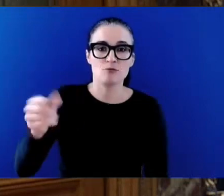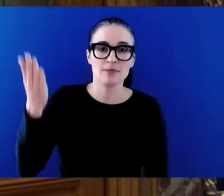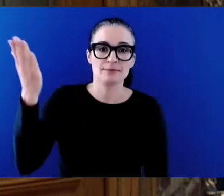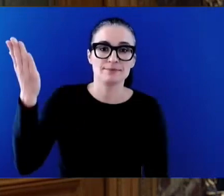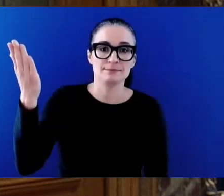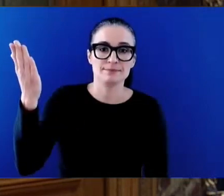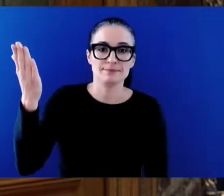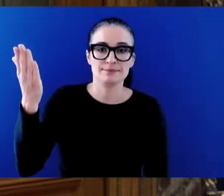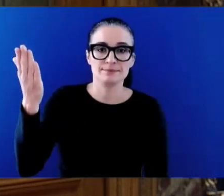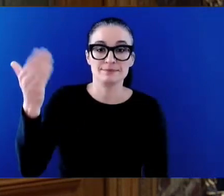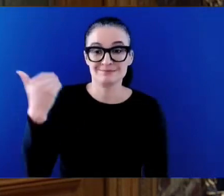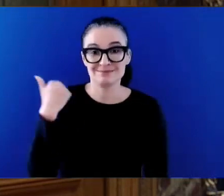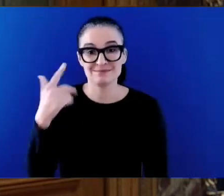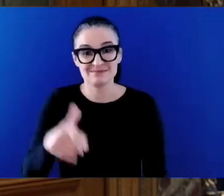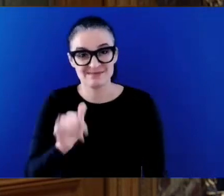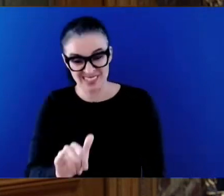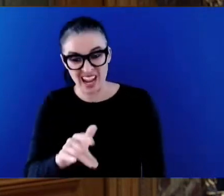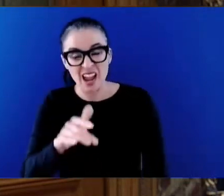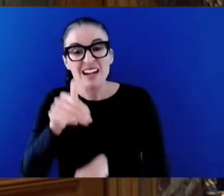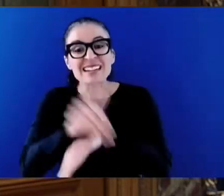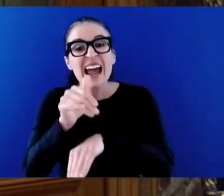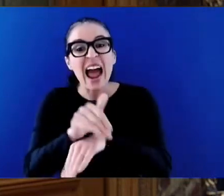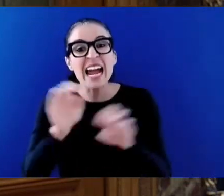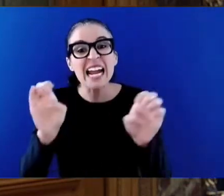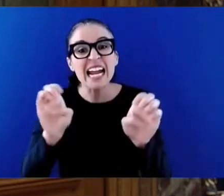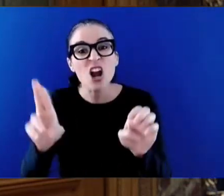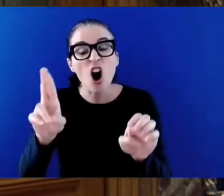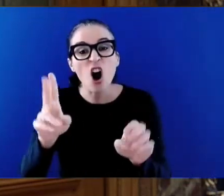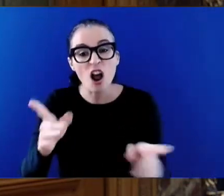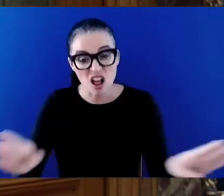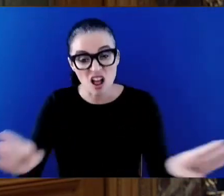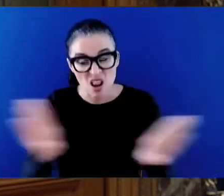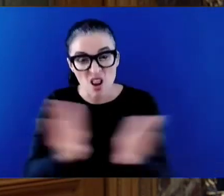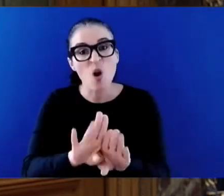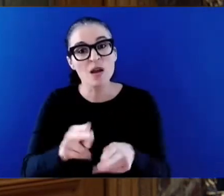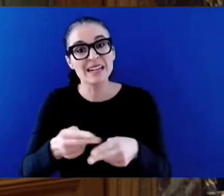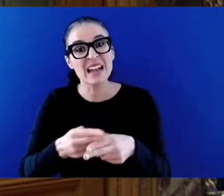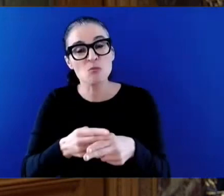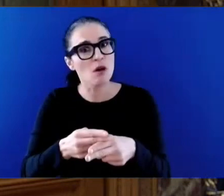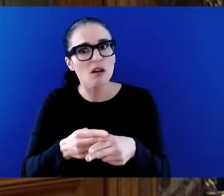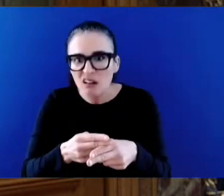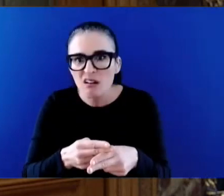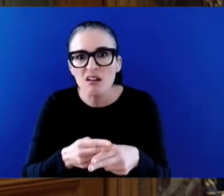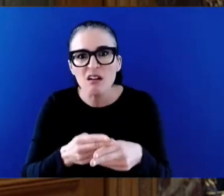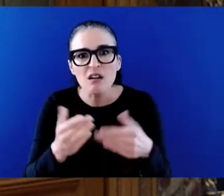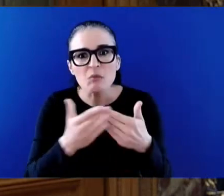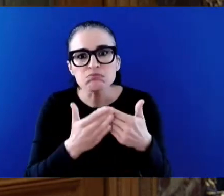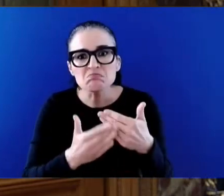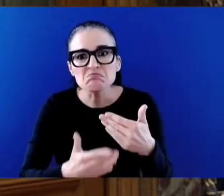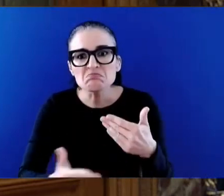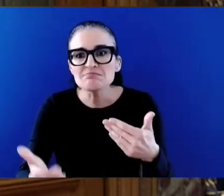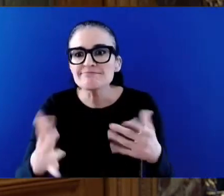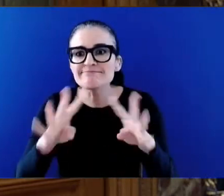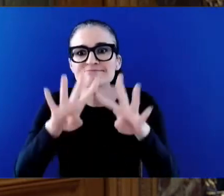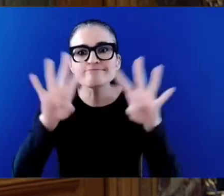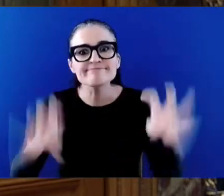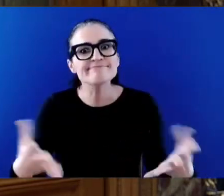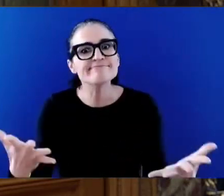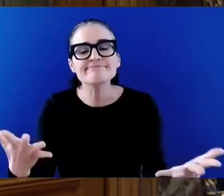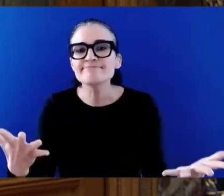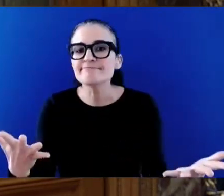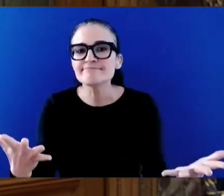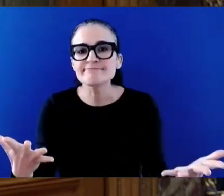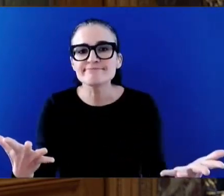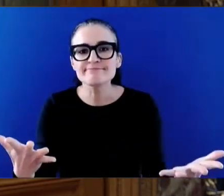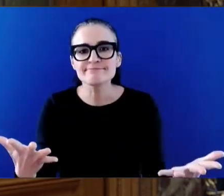appears that it's indefinite. Major capital investments that have been identified and long needed to key systems, Mr. Speaker, are